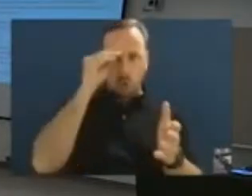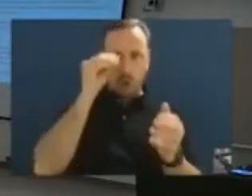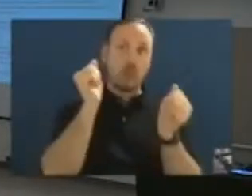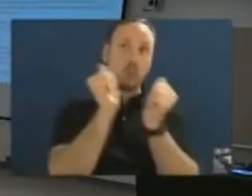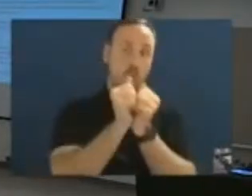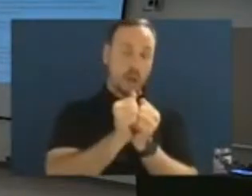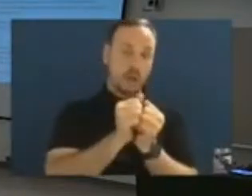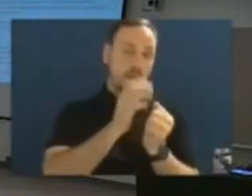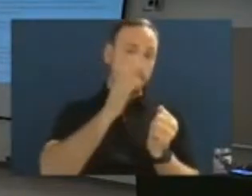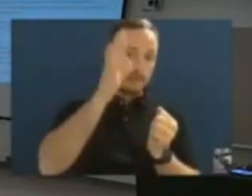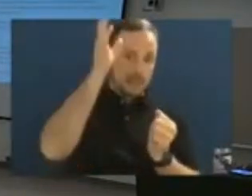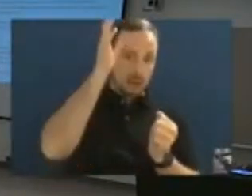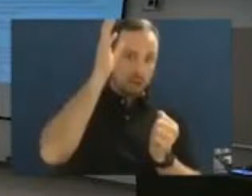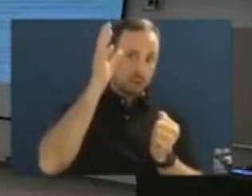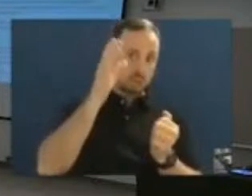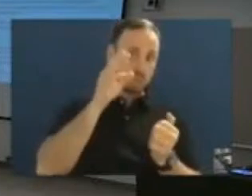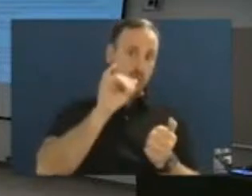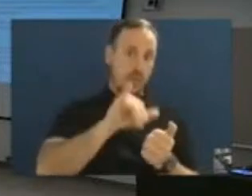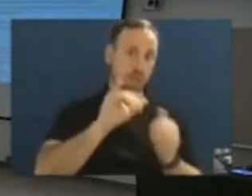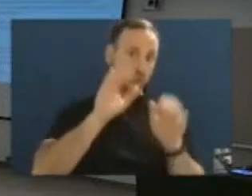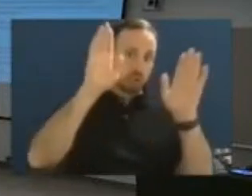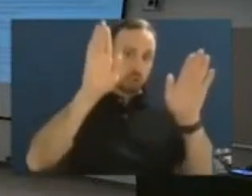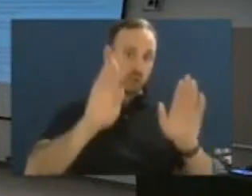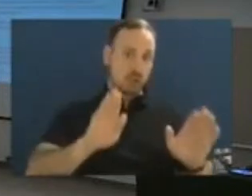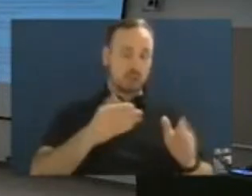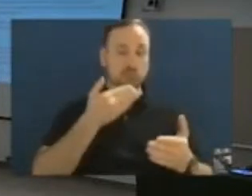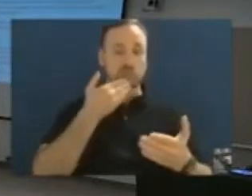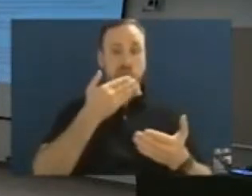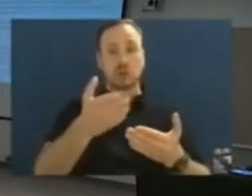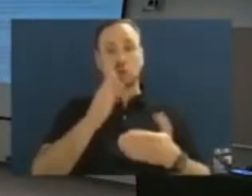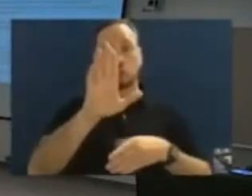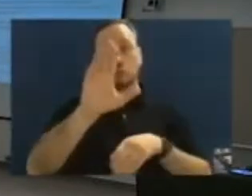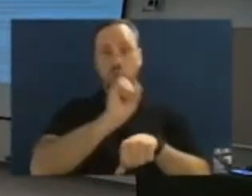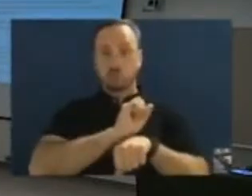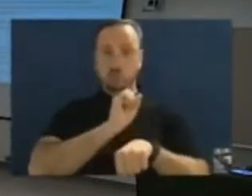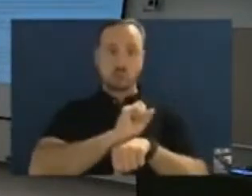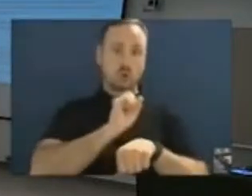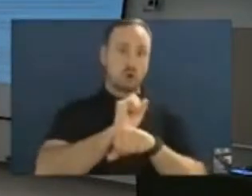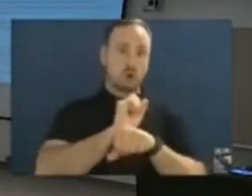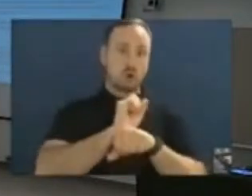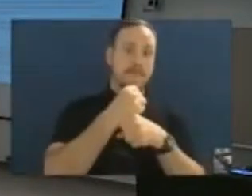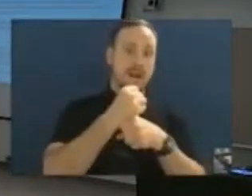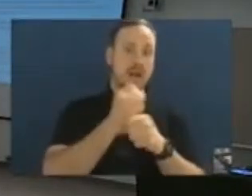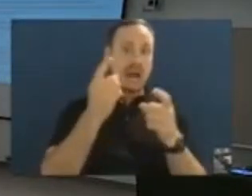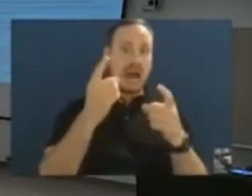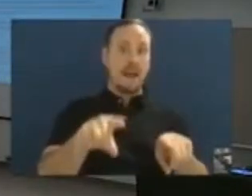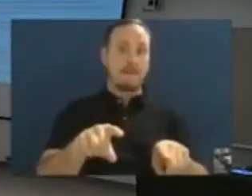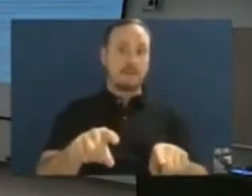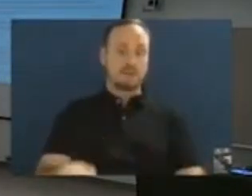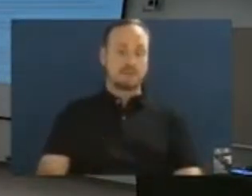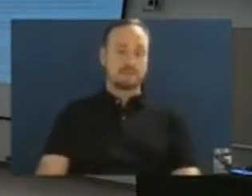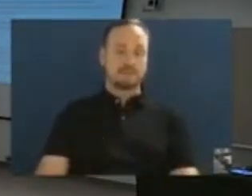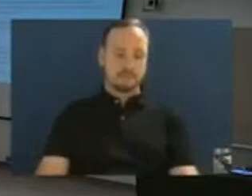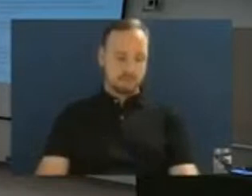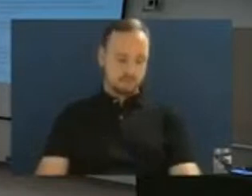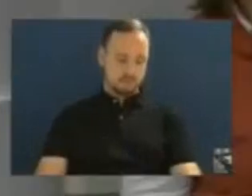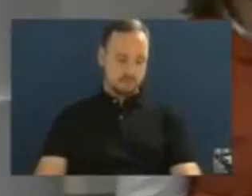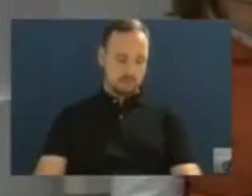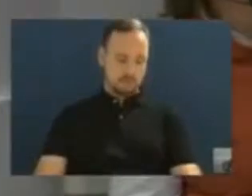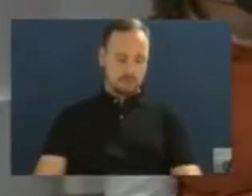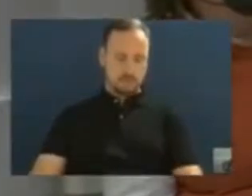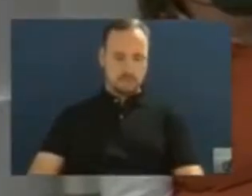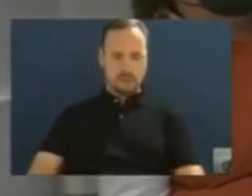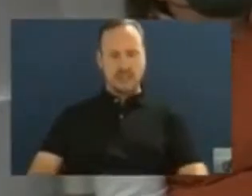want to thank you for the work that you've put into this, making this happen. How are we looking at who will be supervising